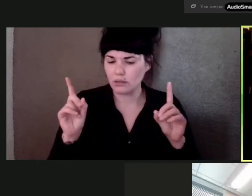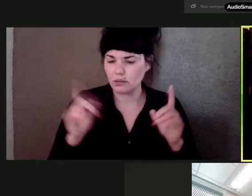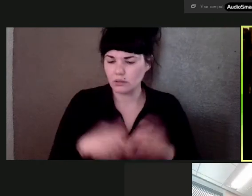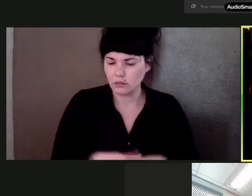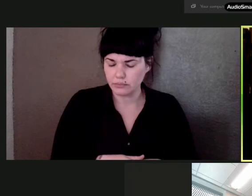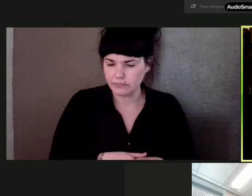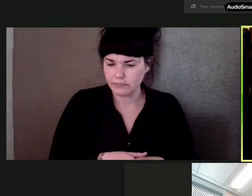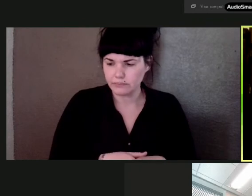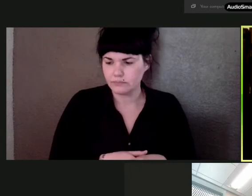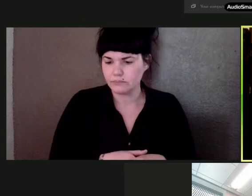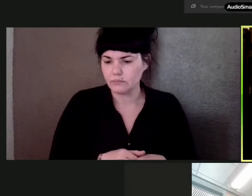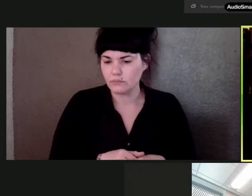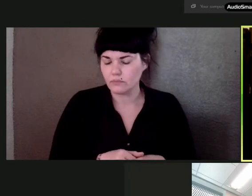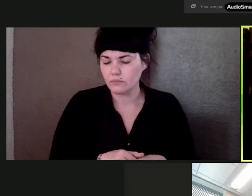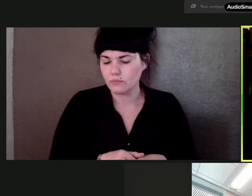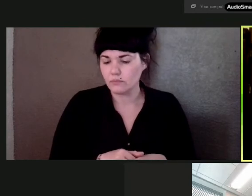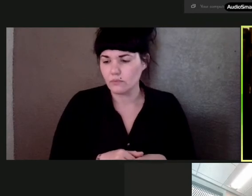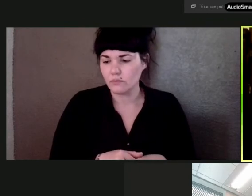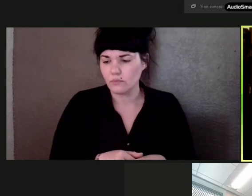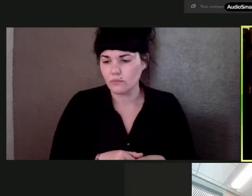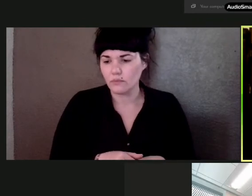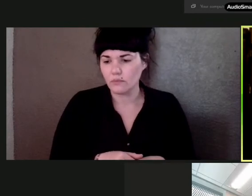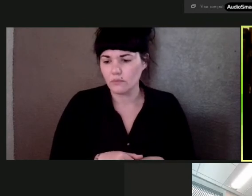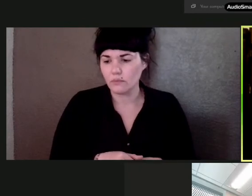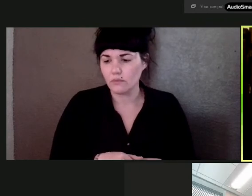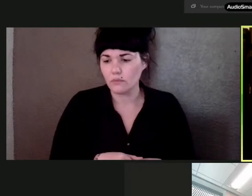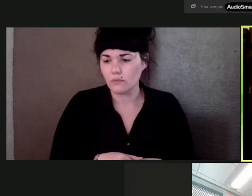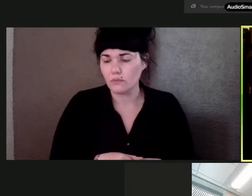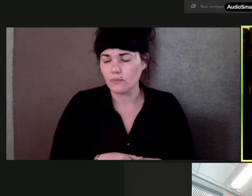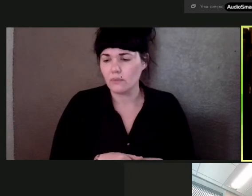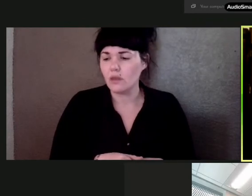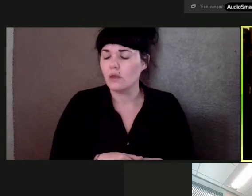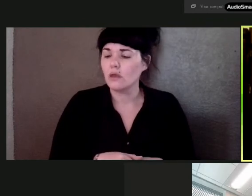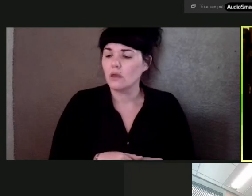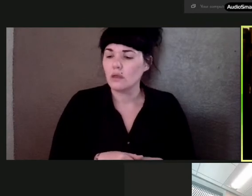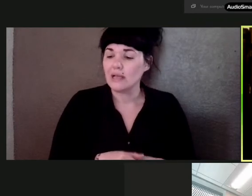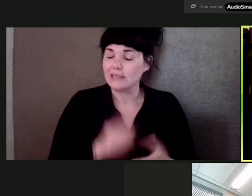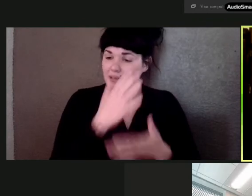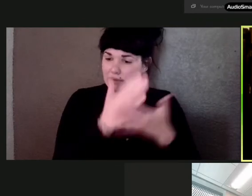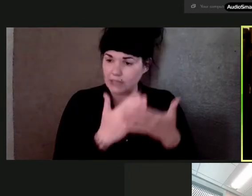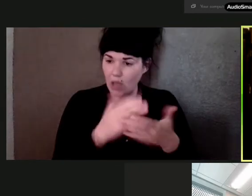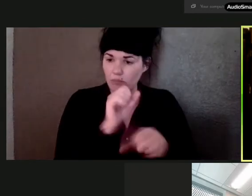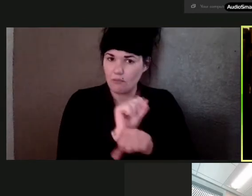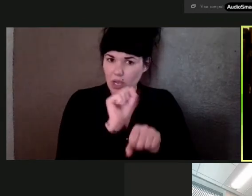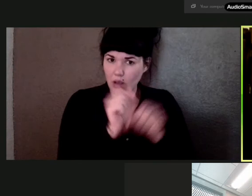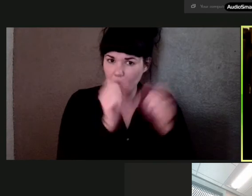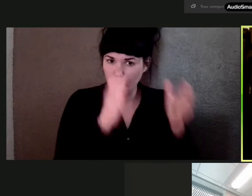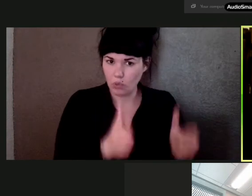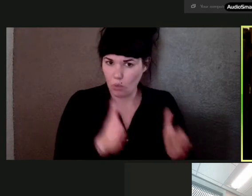some employees want more precautions than others?